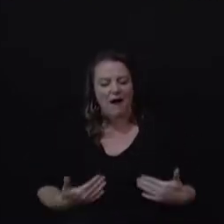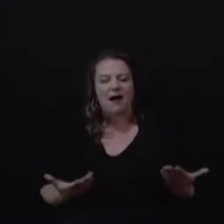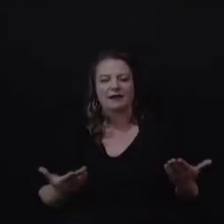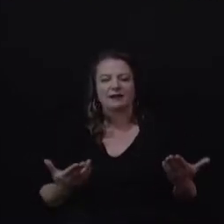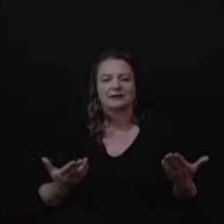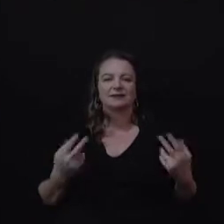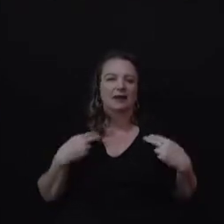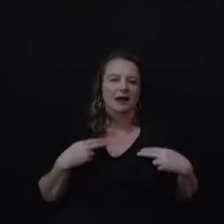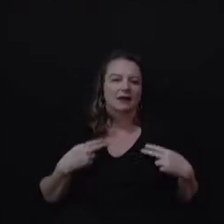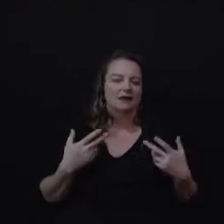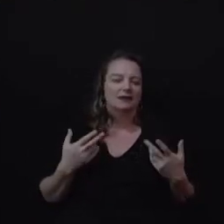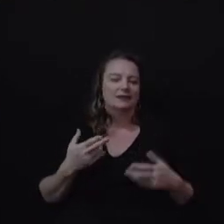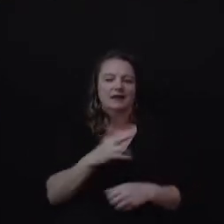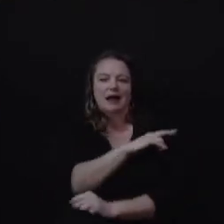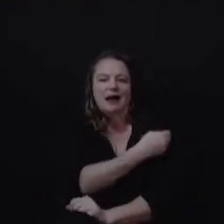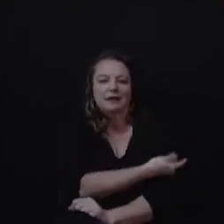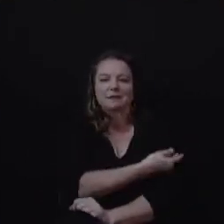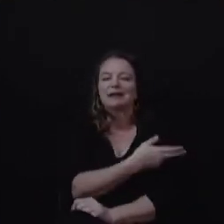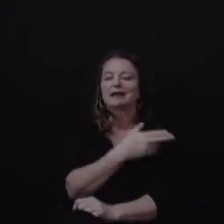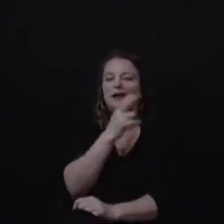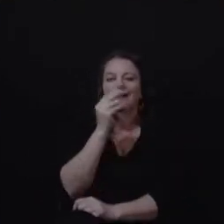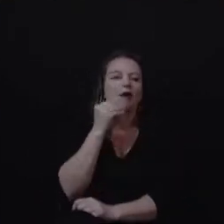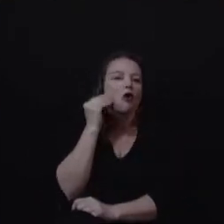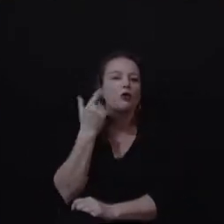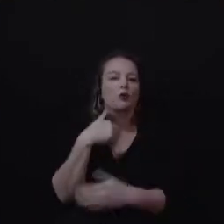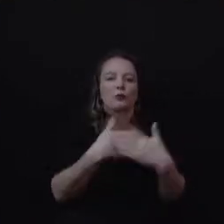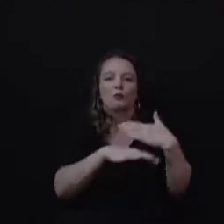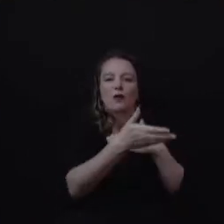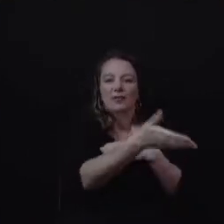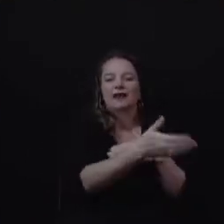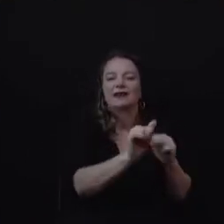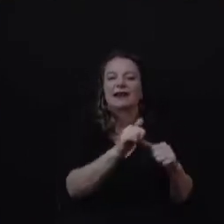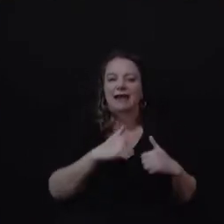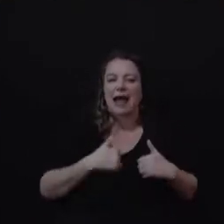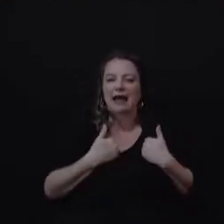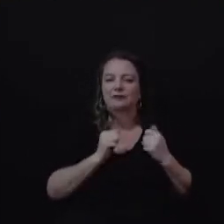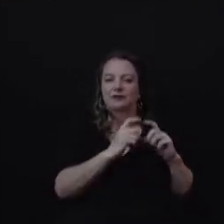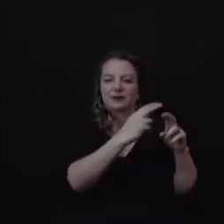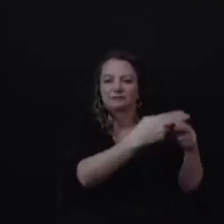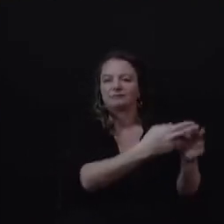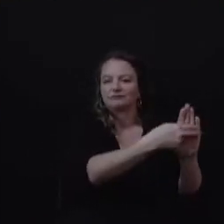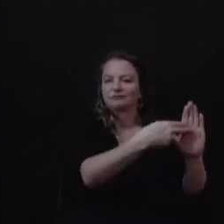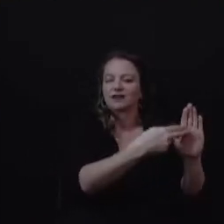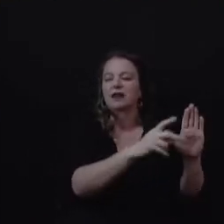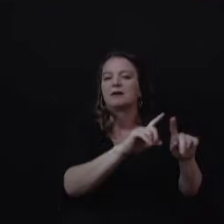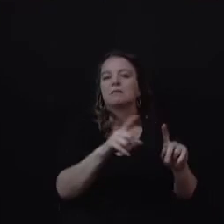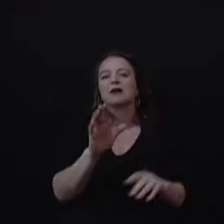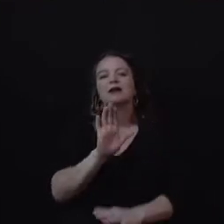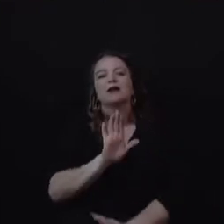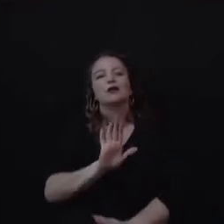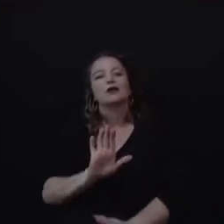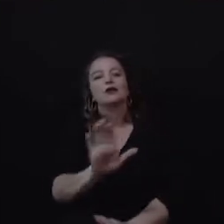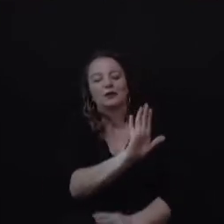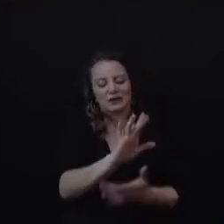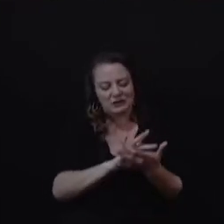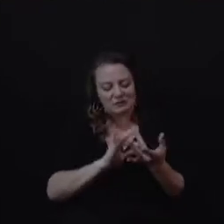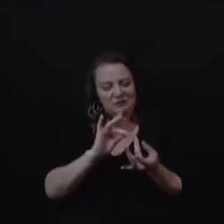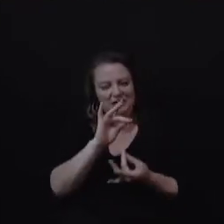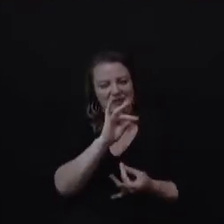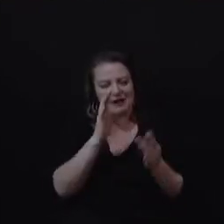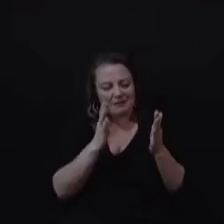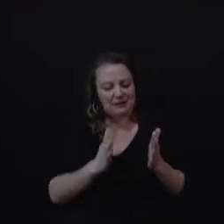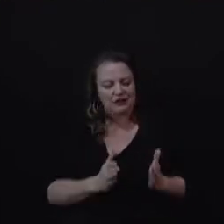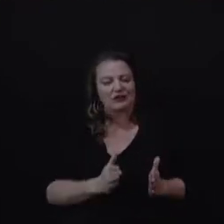a home that we were born in that you can put an address to, but your spirit man, your spirit